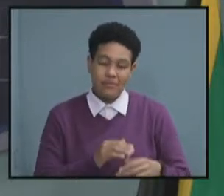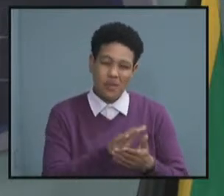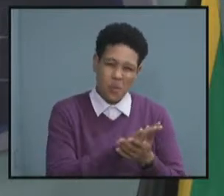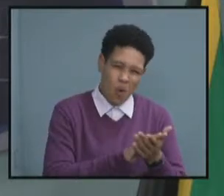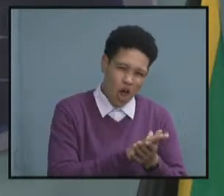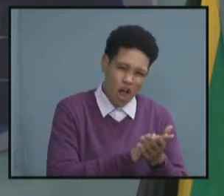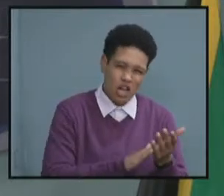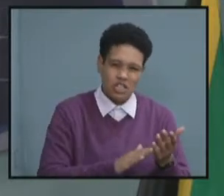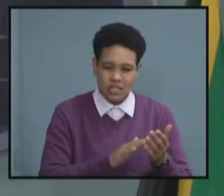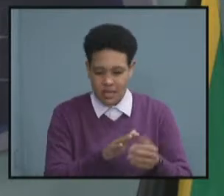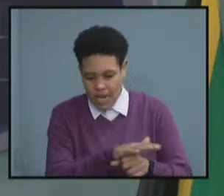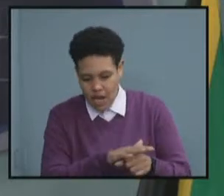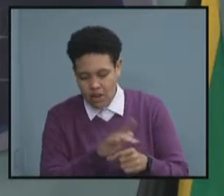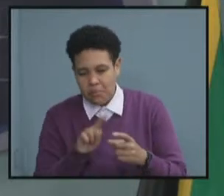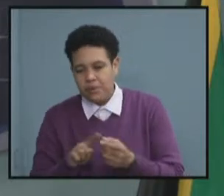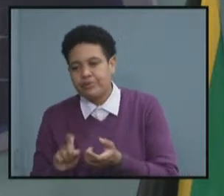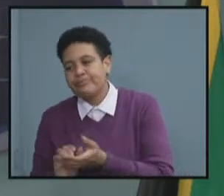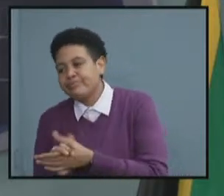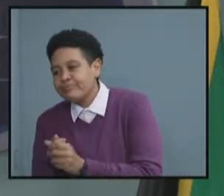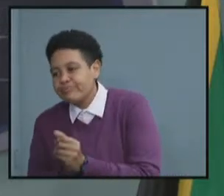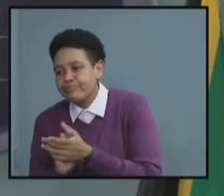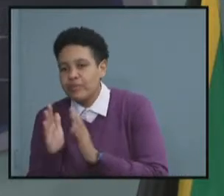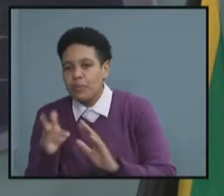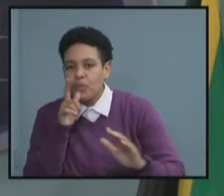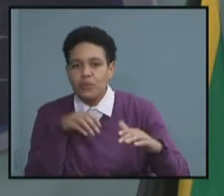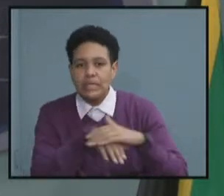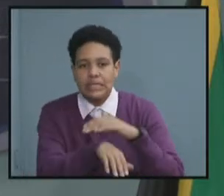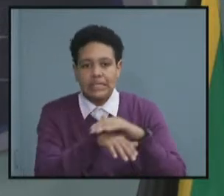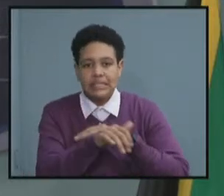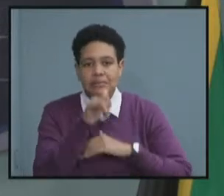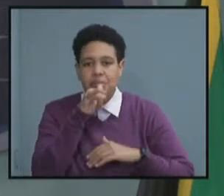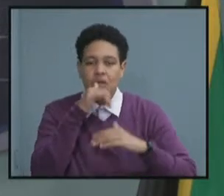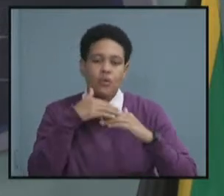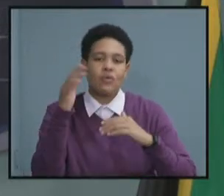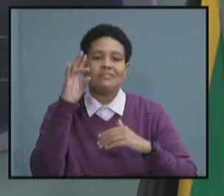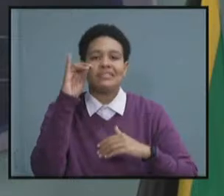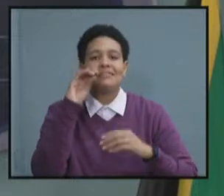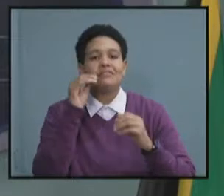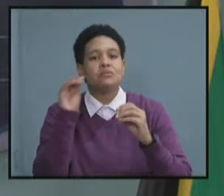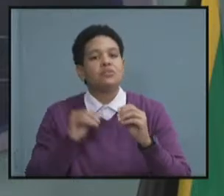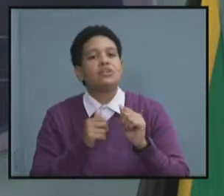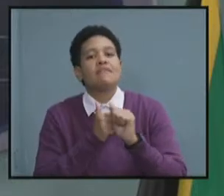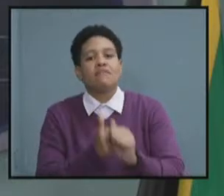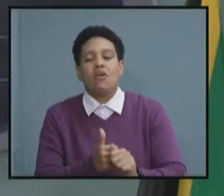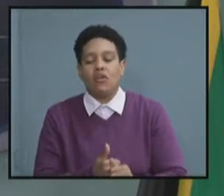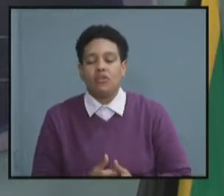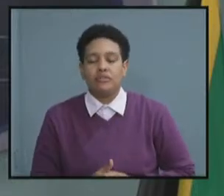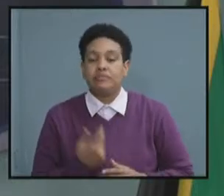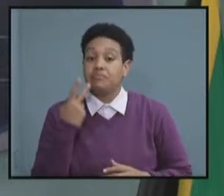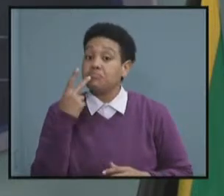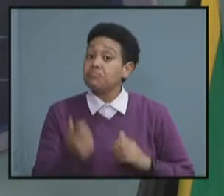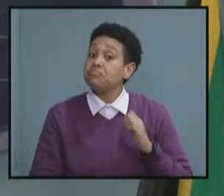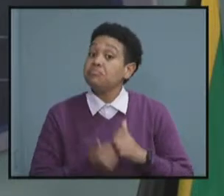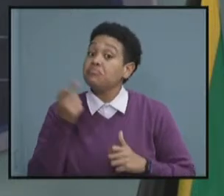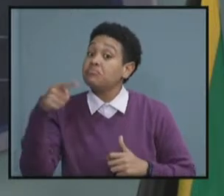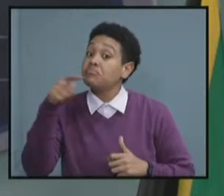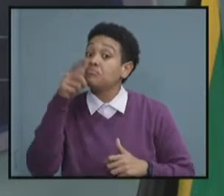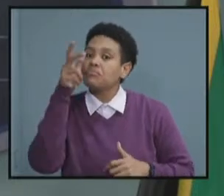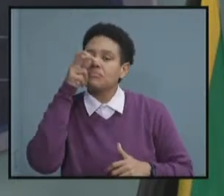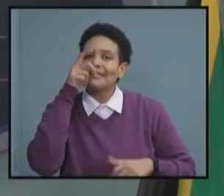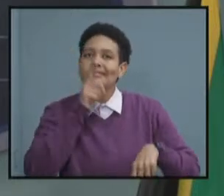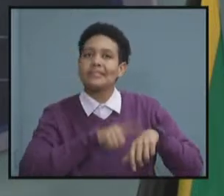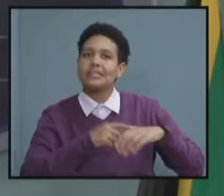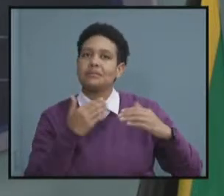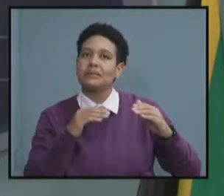sanitization for persons attending the bar, over 70%. We're seeing where the observing of the